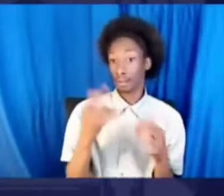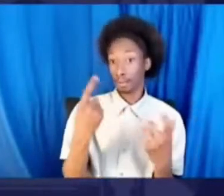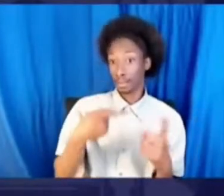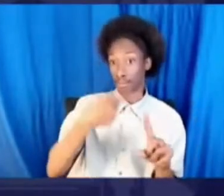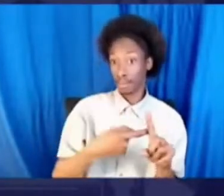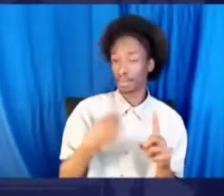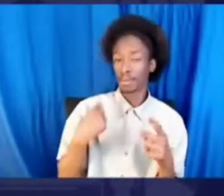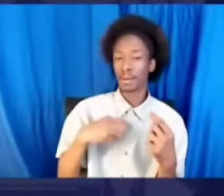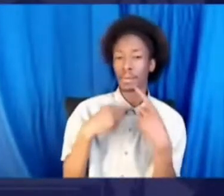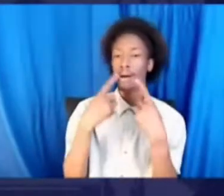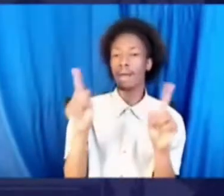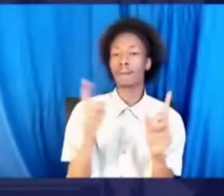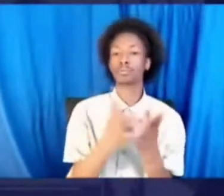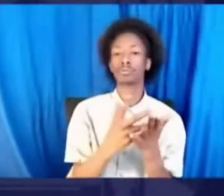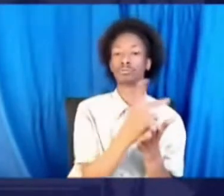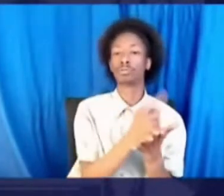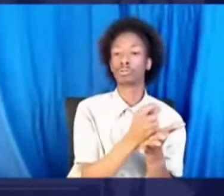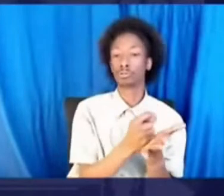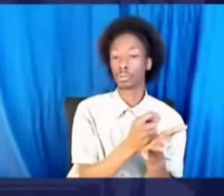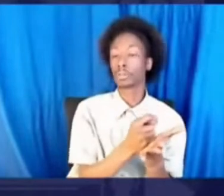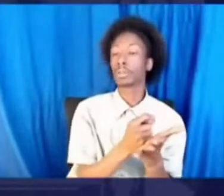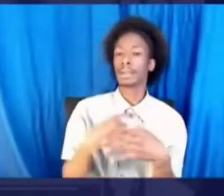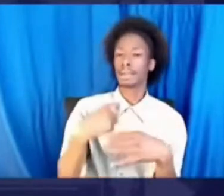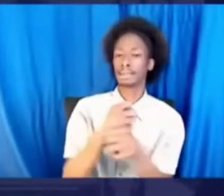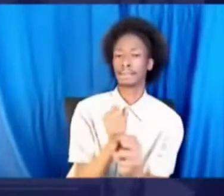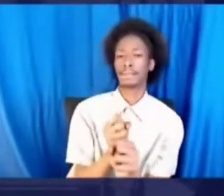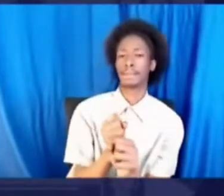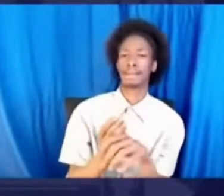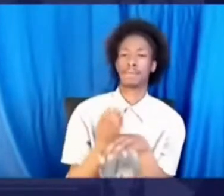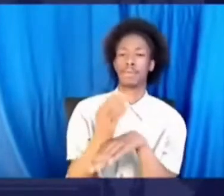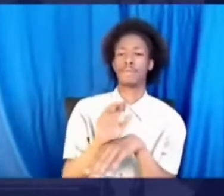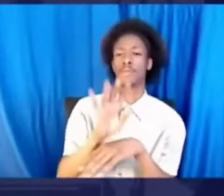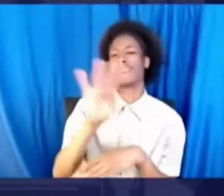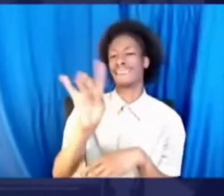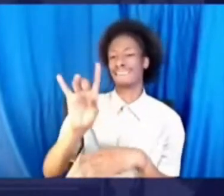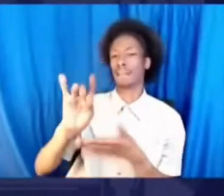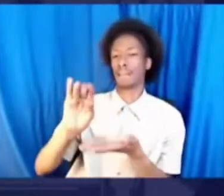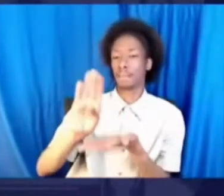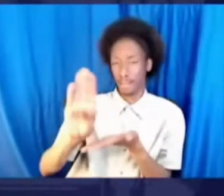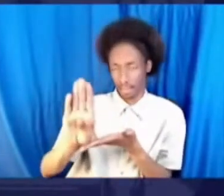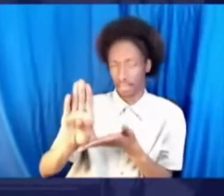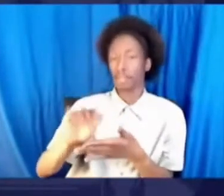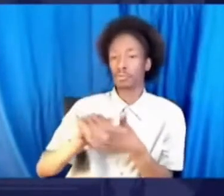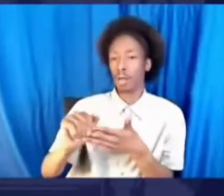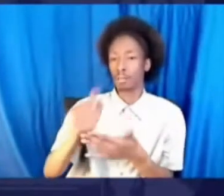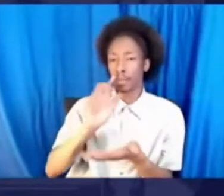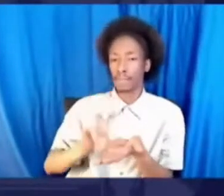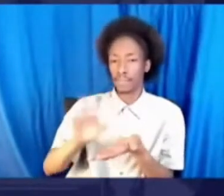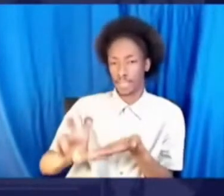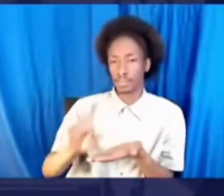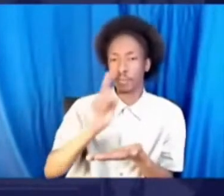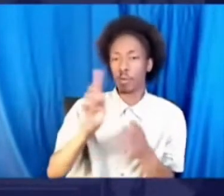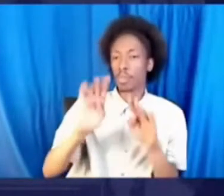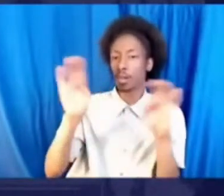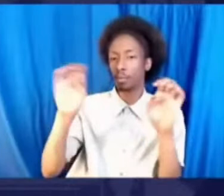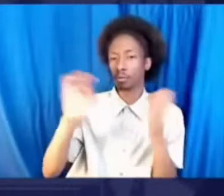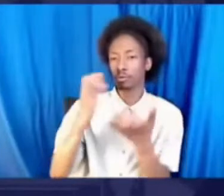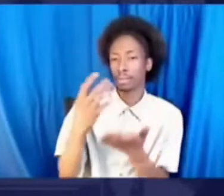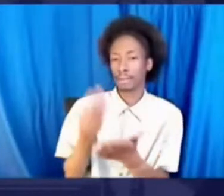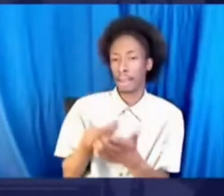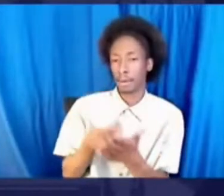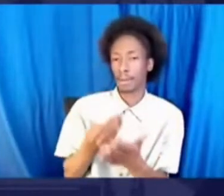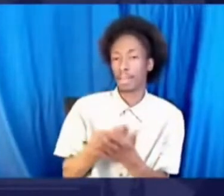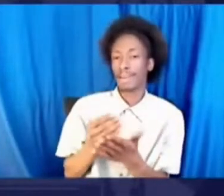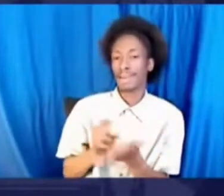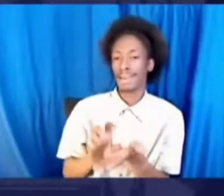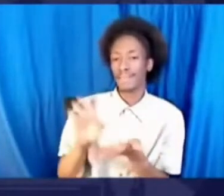announced the Treasury has made over $8 billion of investments from the Emergency Capital Investment Program in